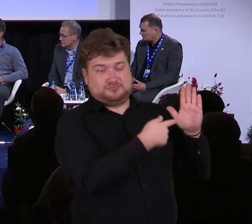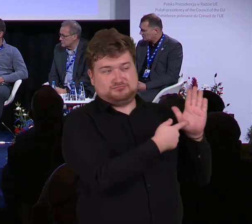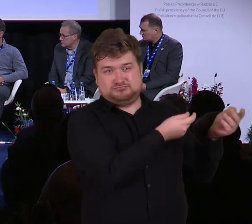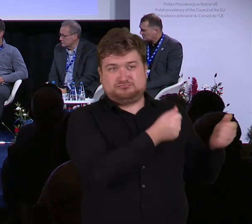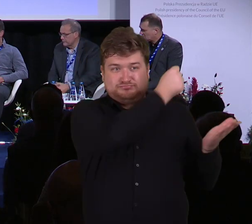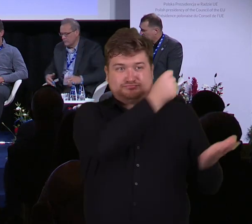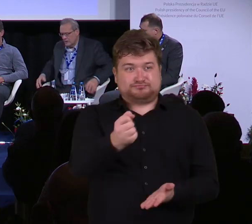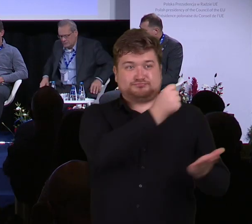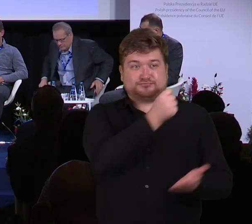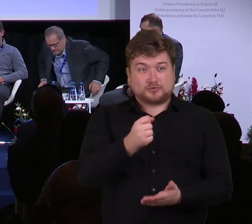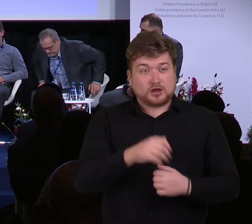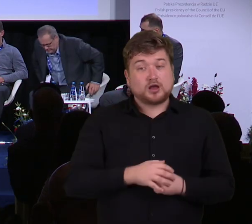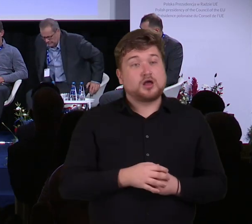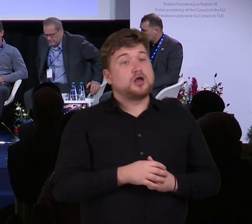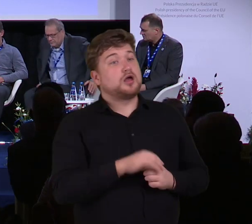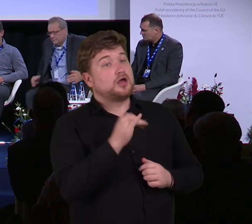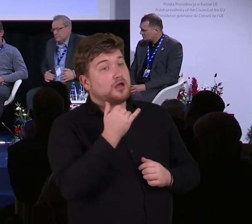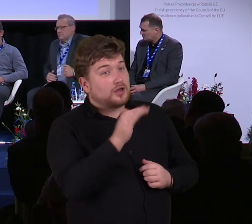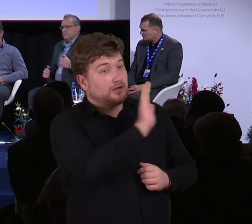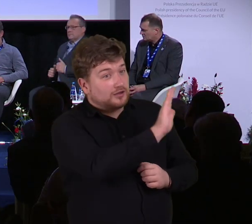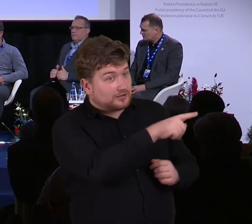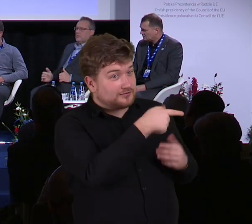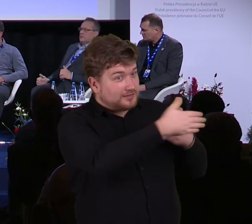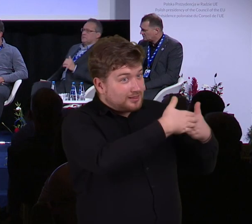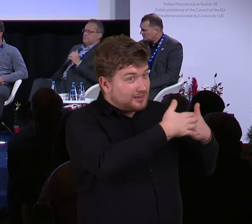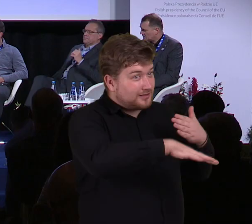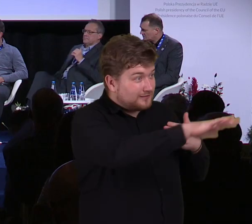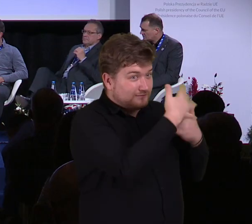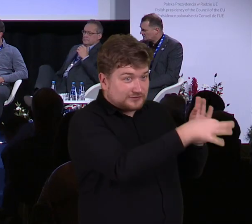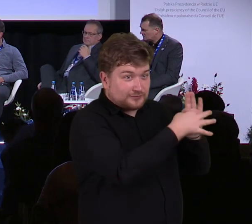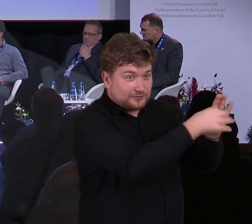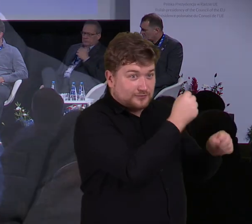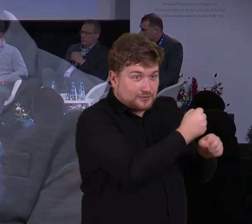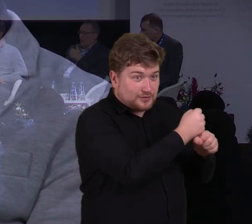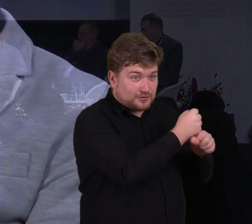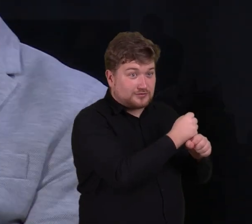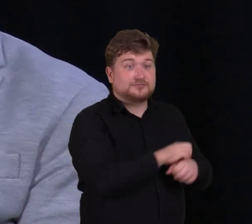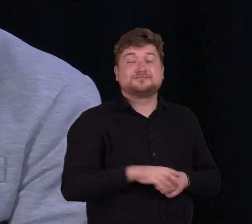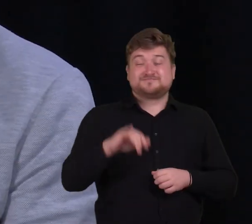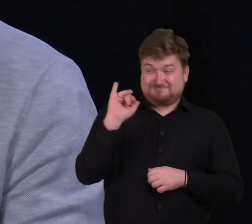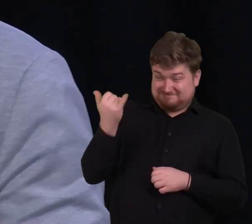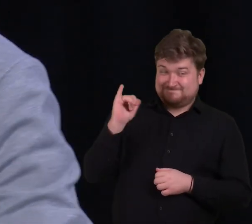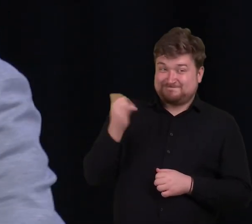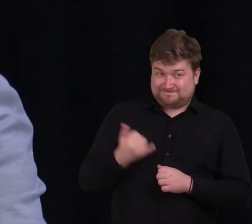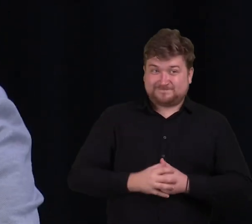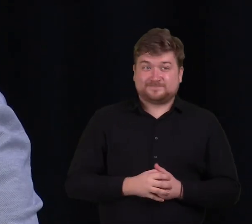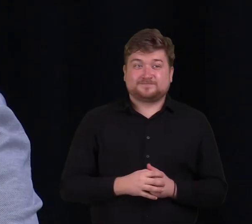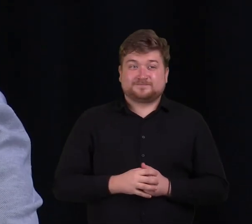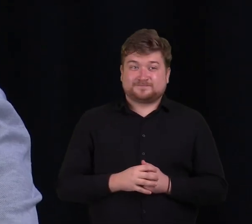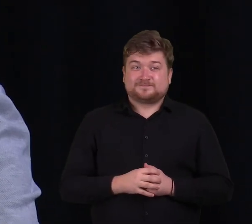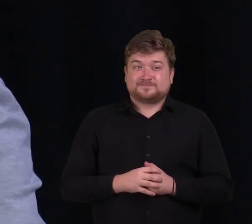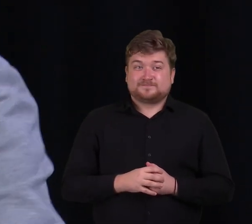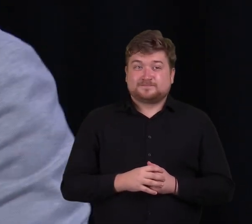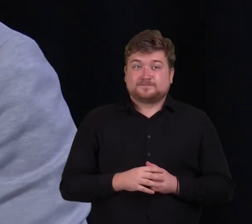Yeah, it was actually the common strategy for the function urban area. Okay, but the common action with the neighbors, okay. Yes. Any other value added